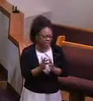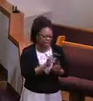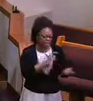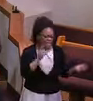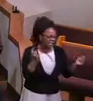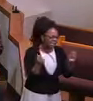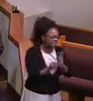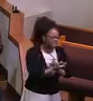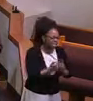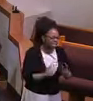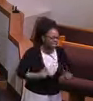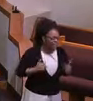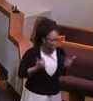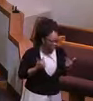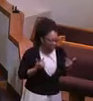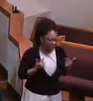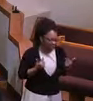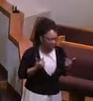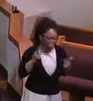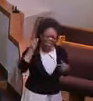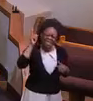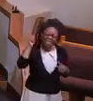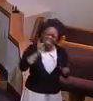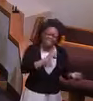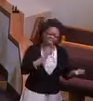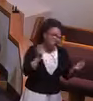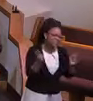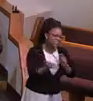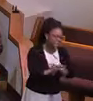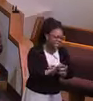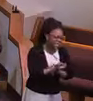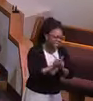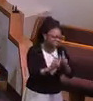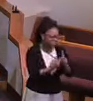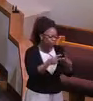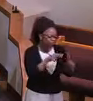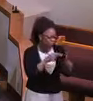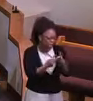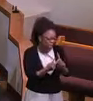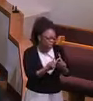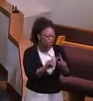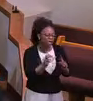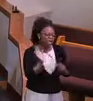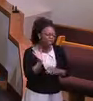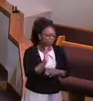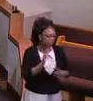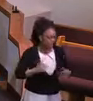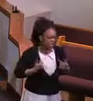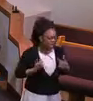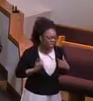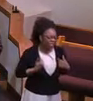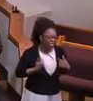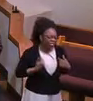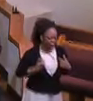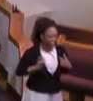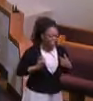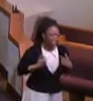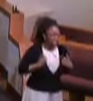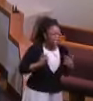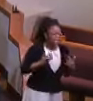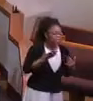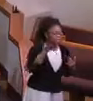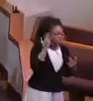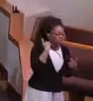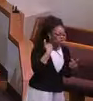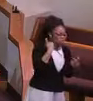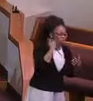their life. He changed their trajectory of their life. They went from being disturbed to